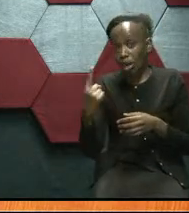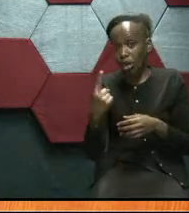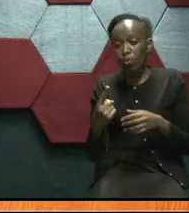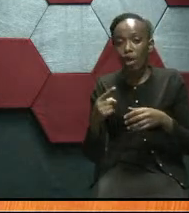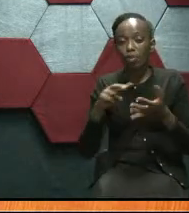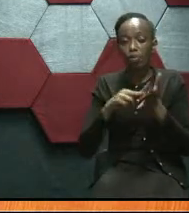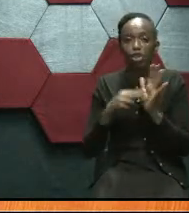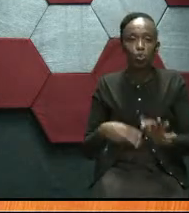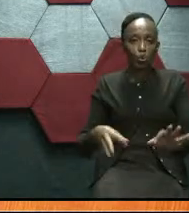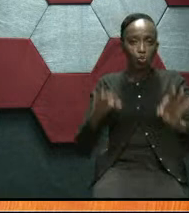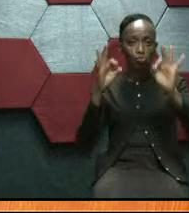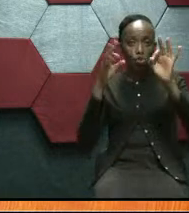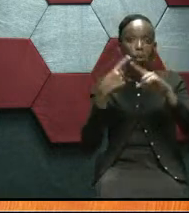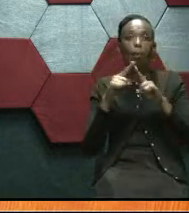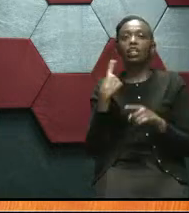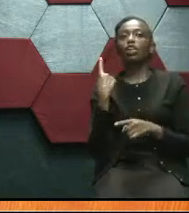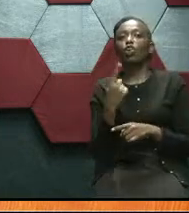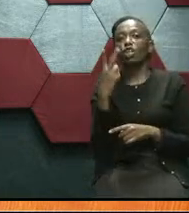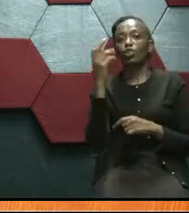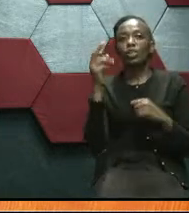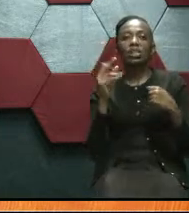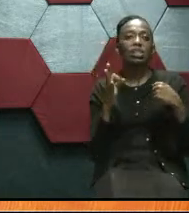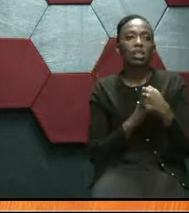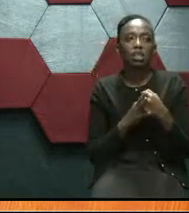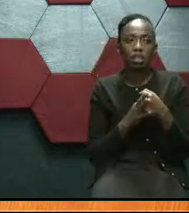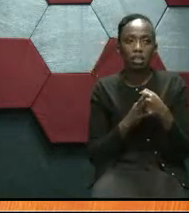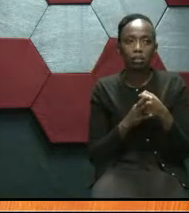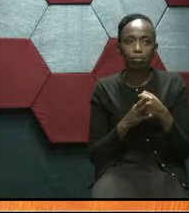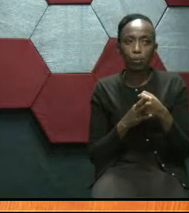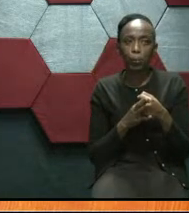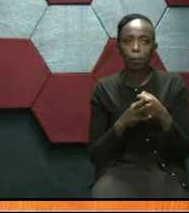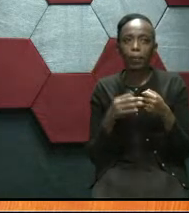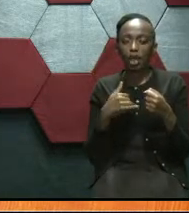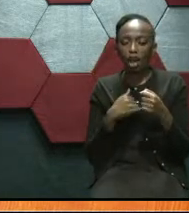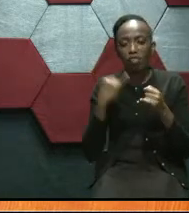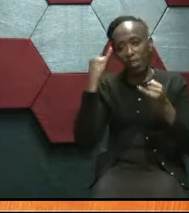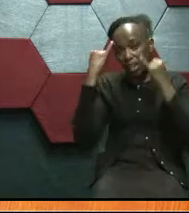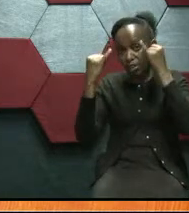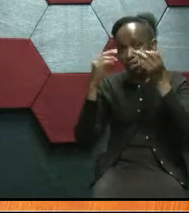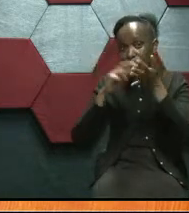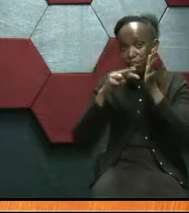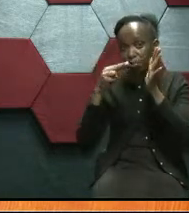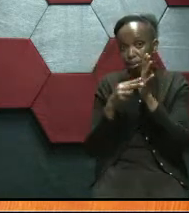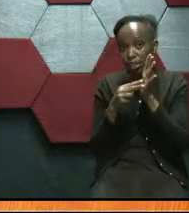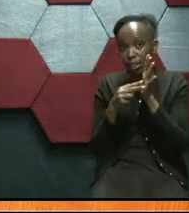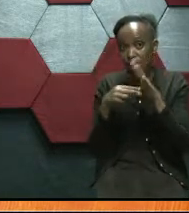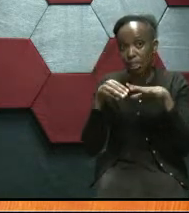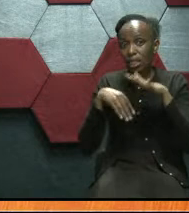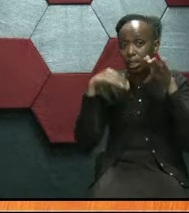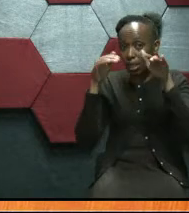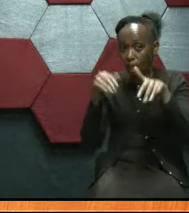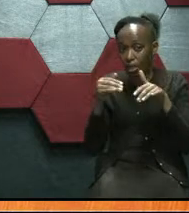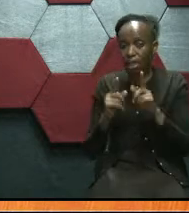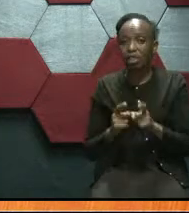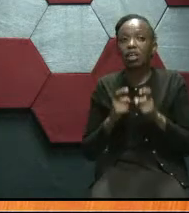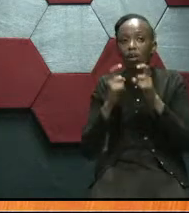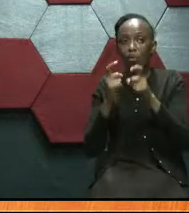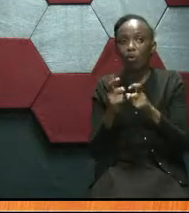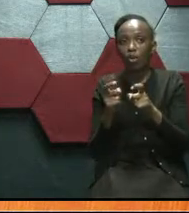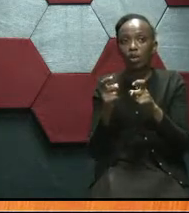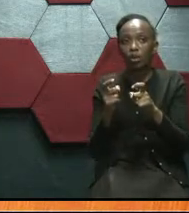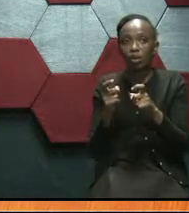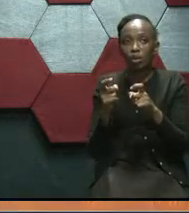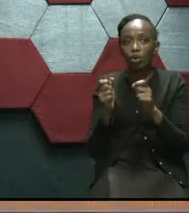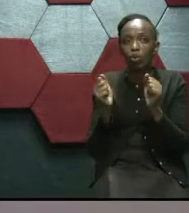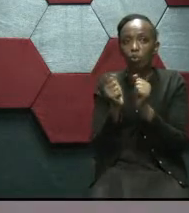but only 28 will walk away with the Innovative Projects in Agriculture Award, with